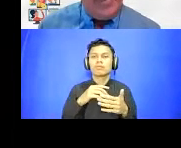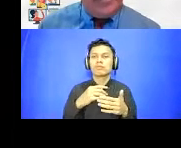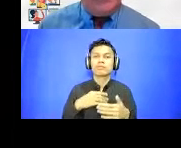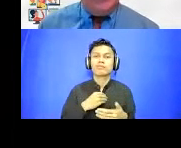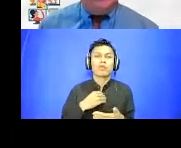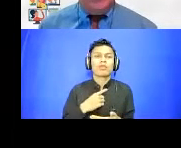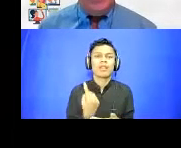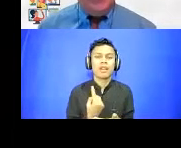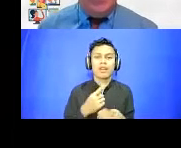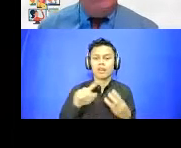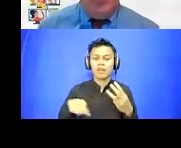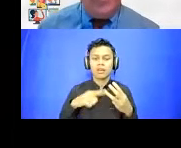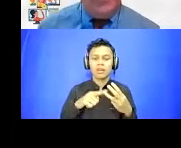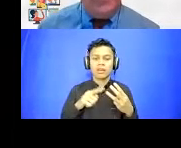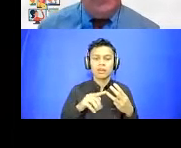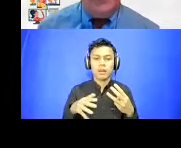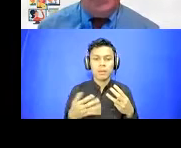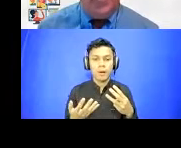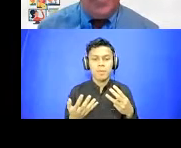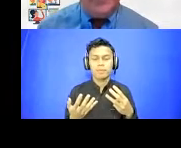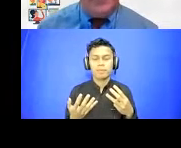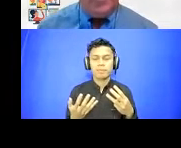In the United States, I am what